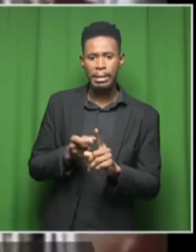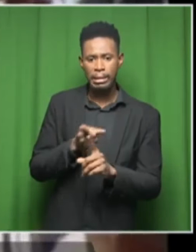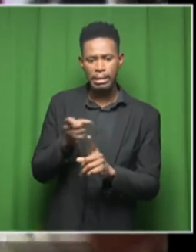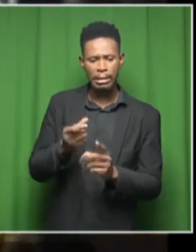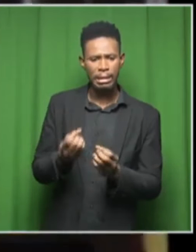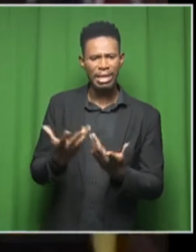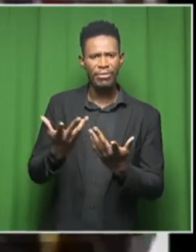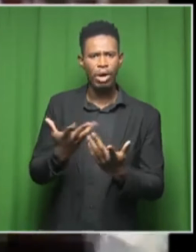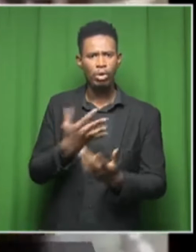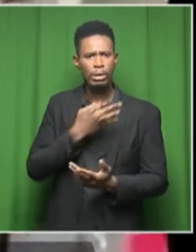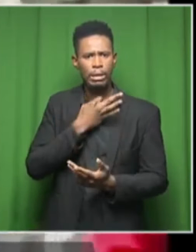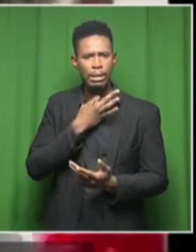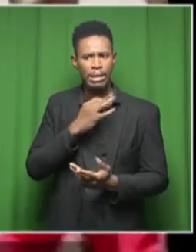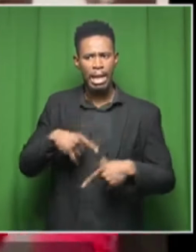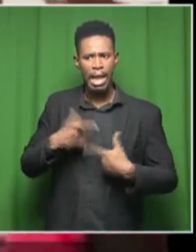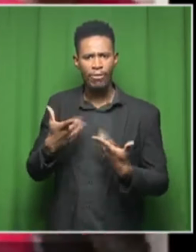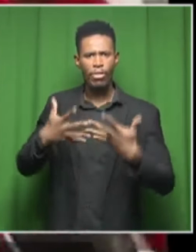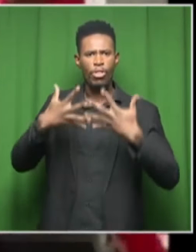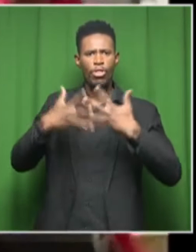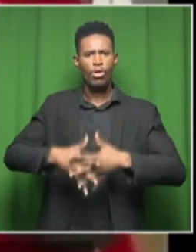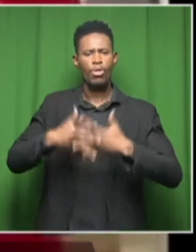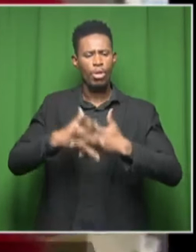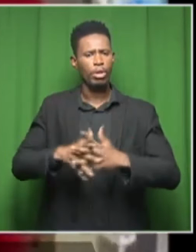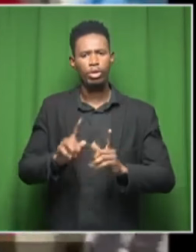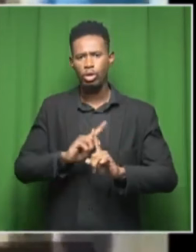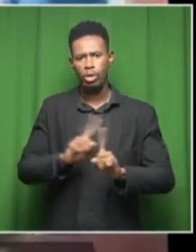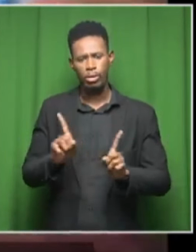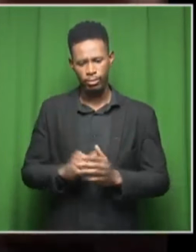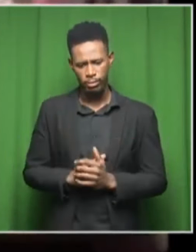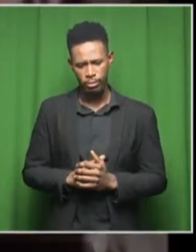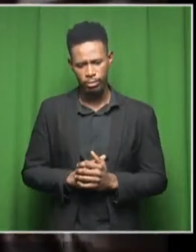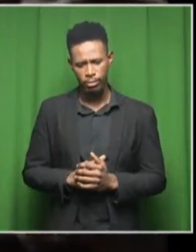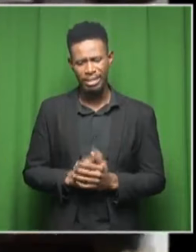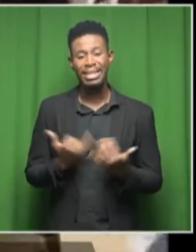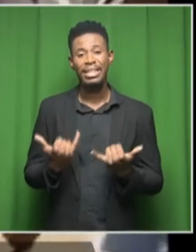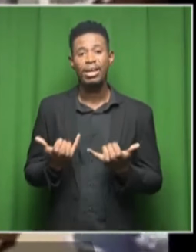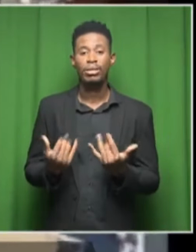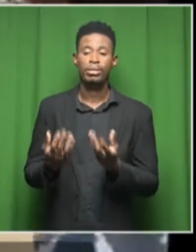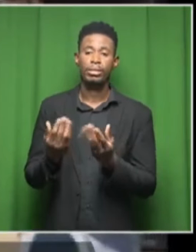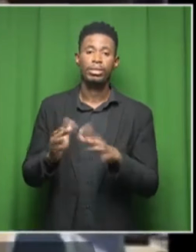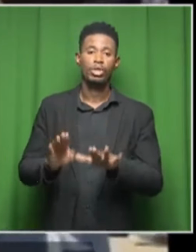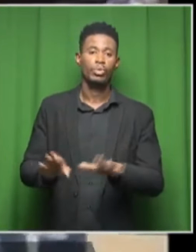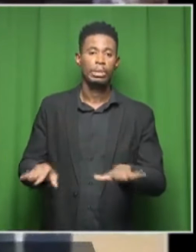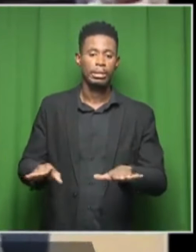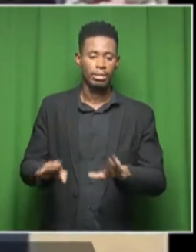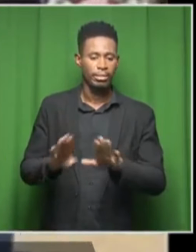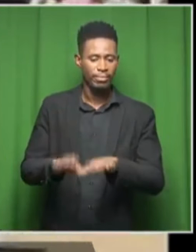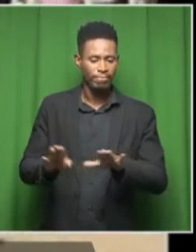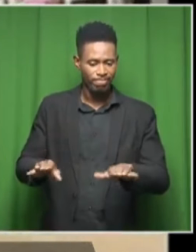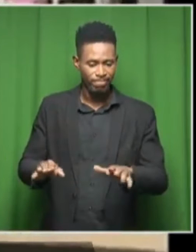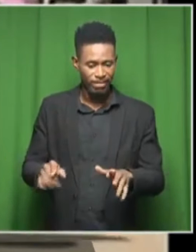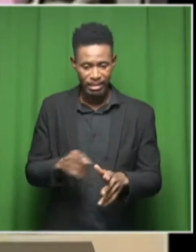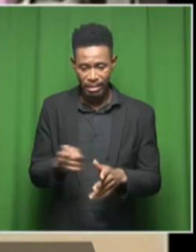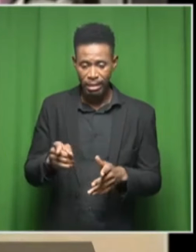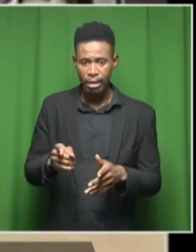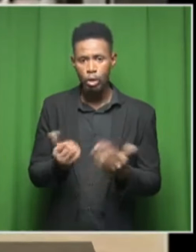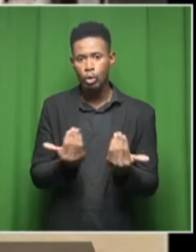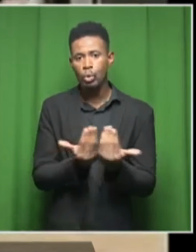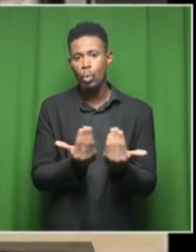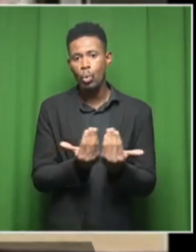destabilizing people's lives. Now, what about the children who have been attending